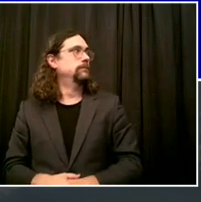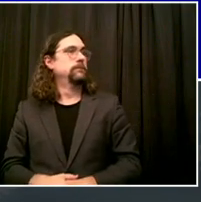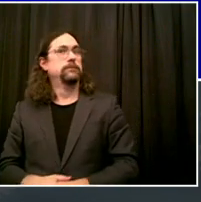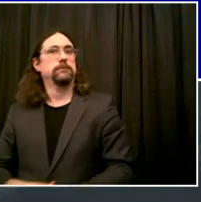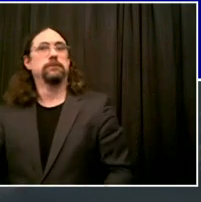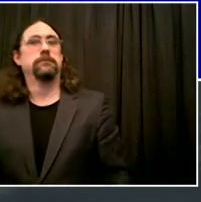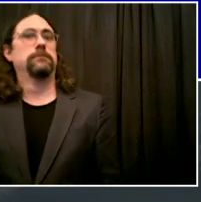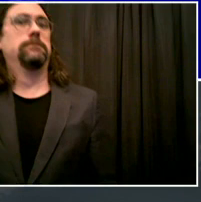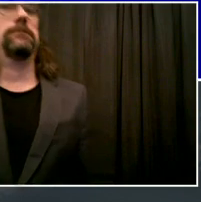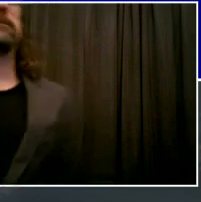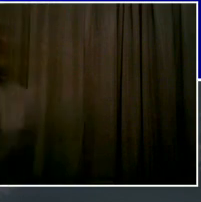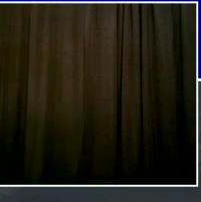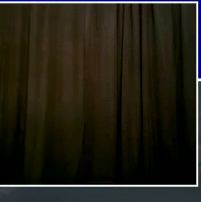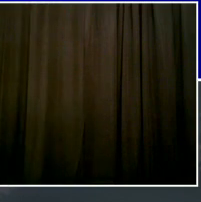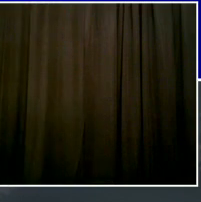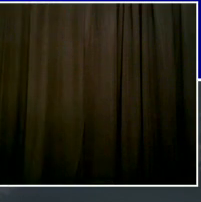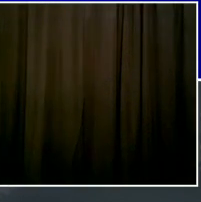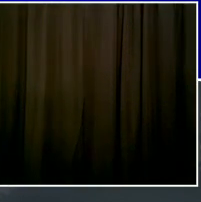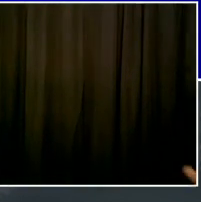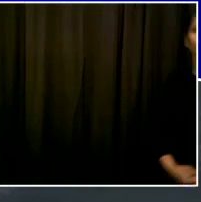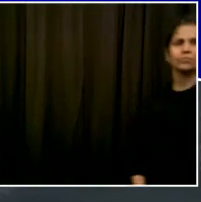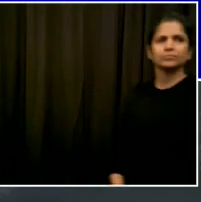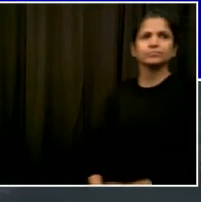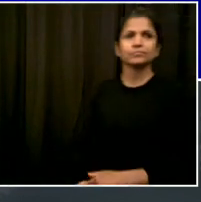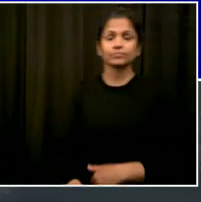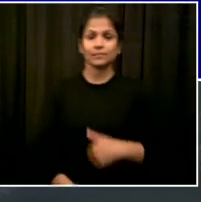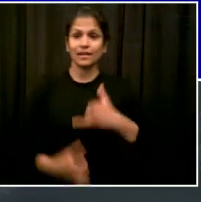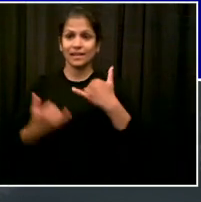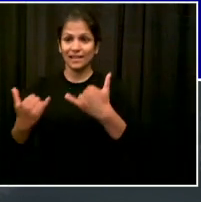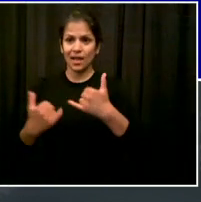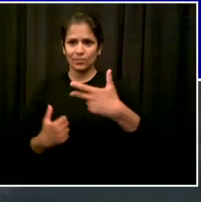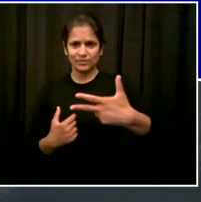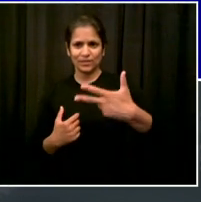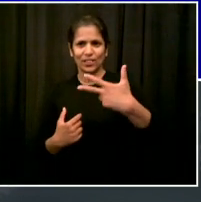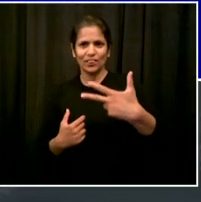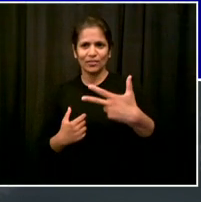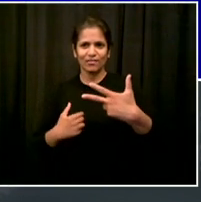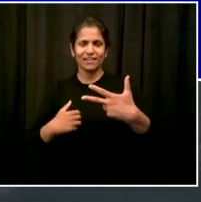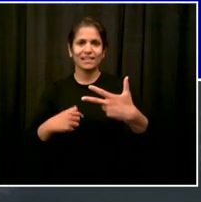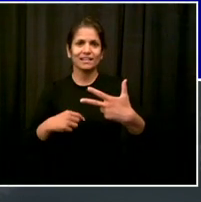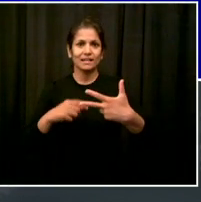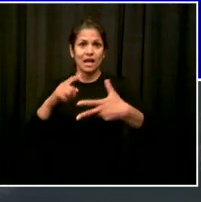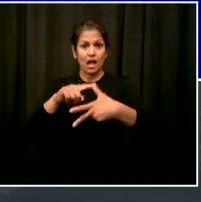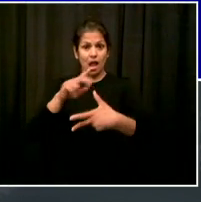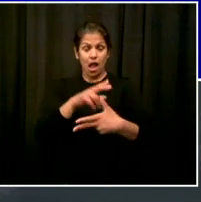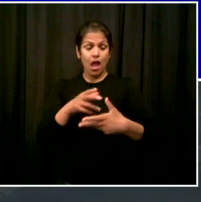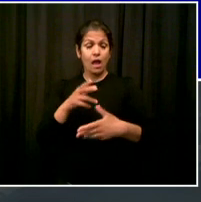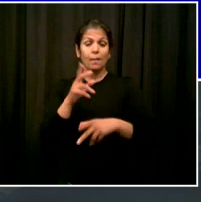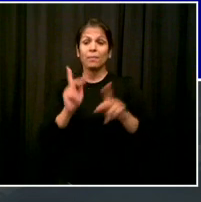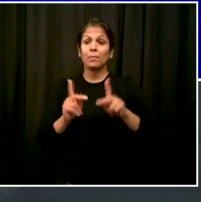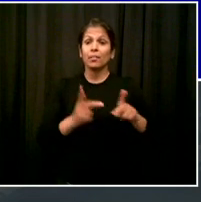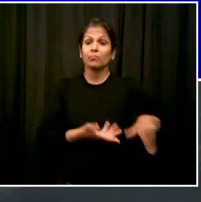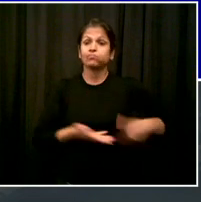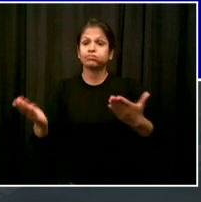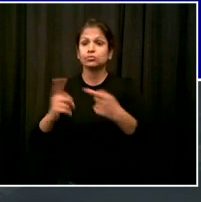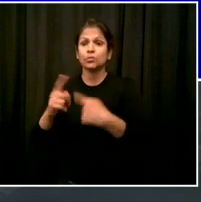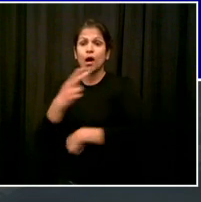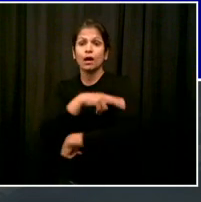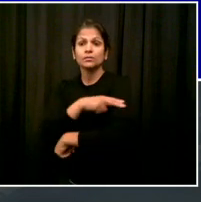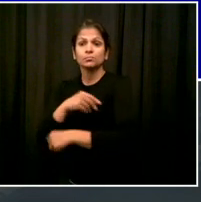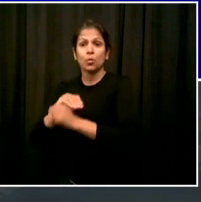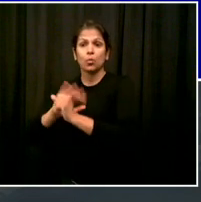us. Indicator 1, daily number of people admitted to hospitals for suspected COVID-19. The threshold is 200, and today's report only